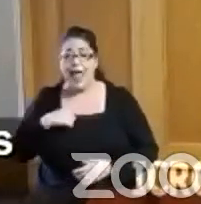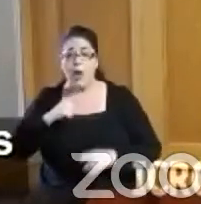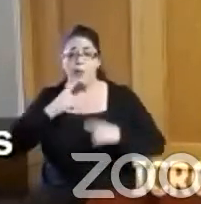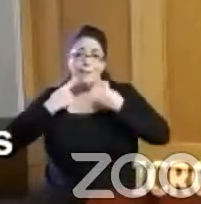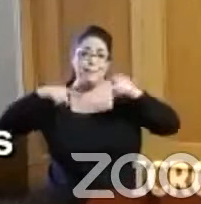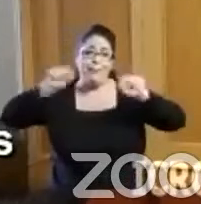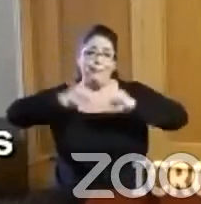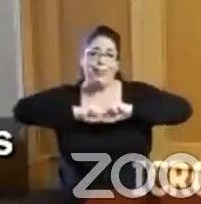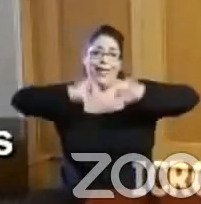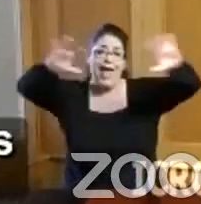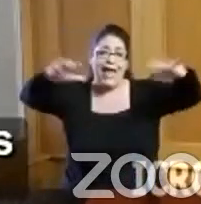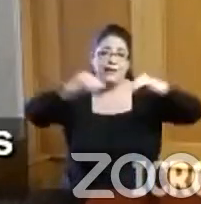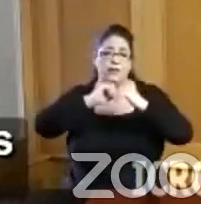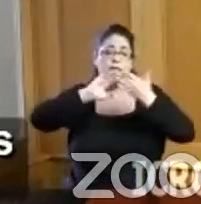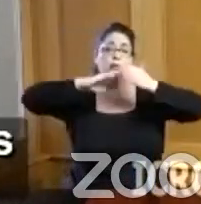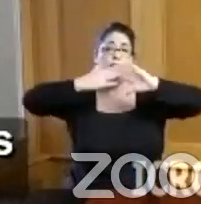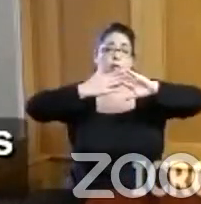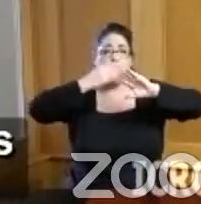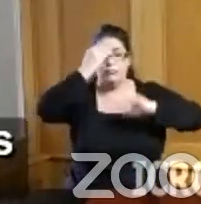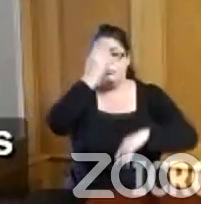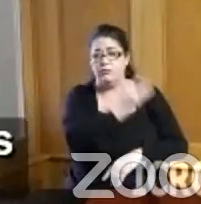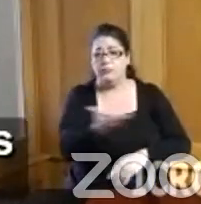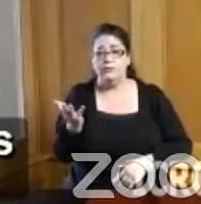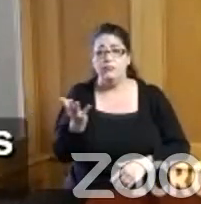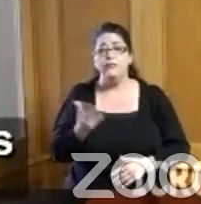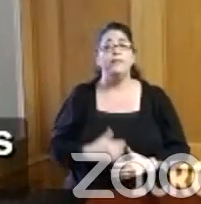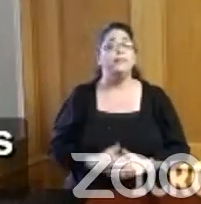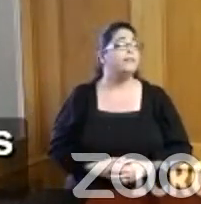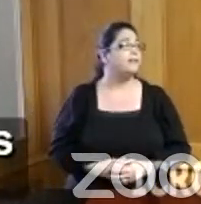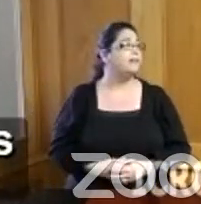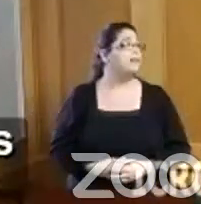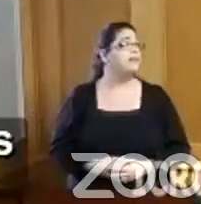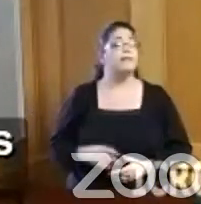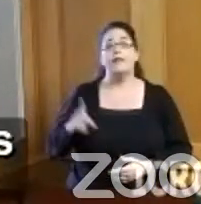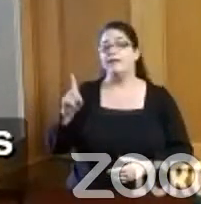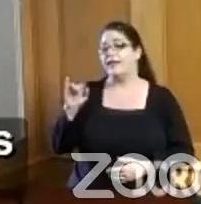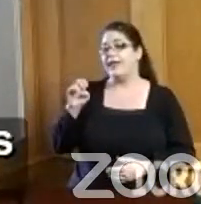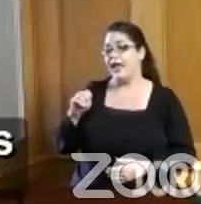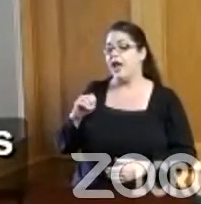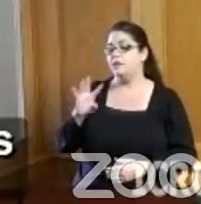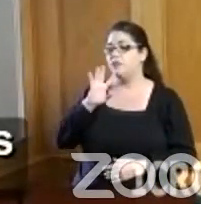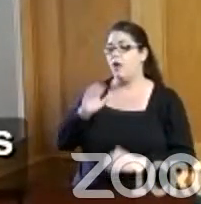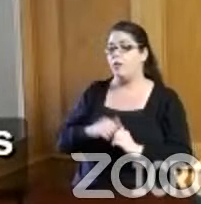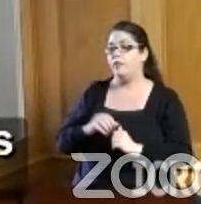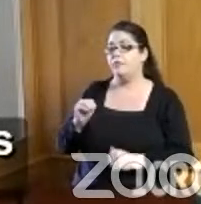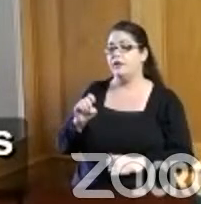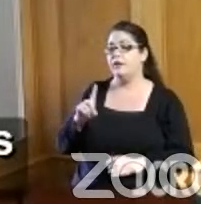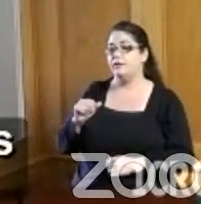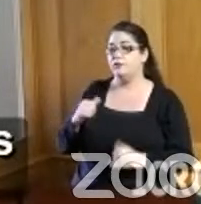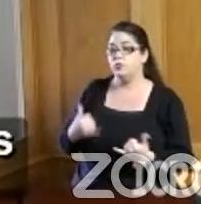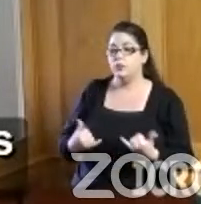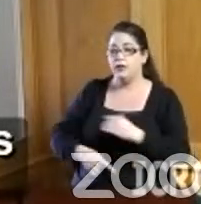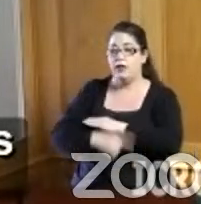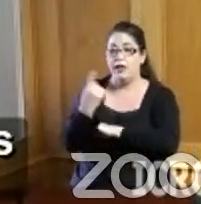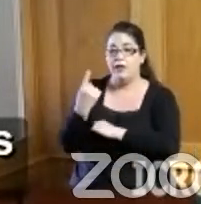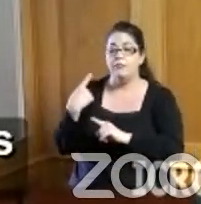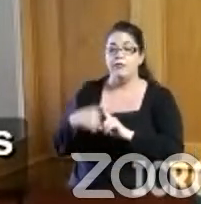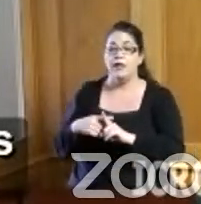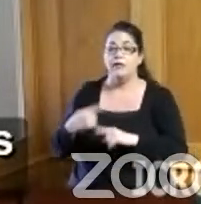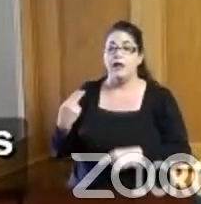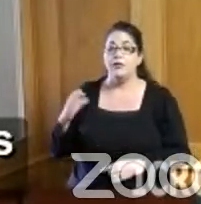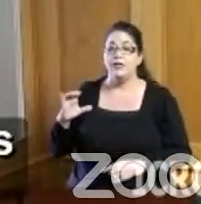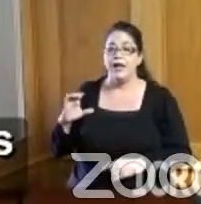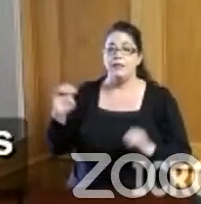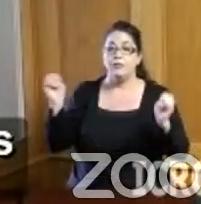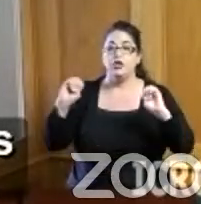on television or sure, something? Yeah. And I know that Diana has been mm-hmm. In contact with mm-hmm. some media today already, good. As well as the Hamilton County Emergency